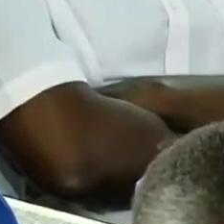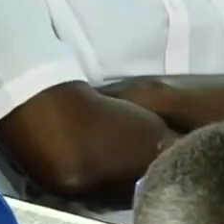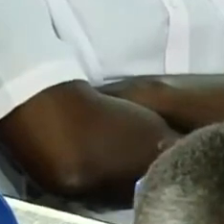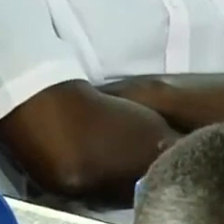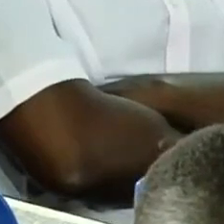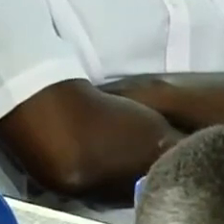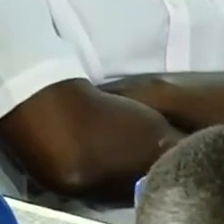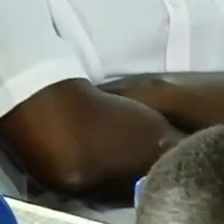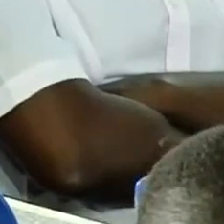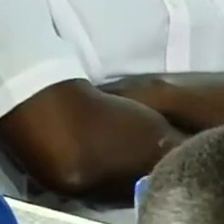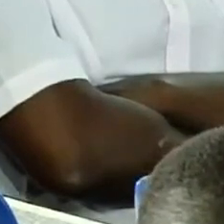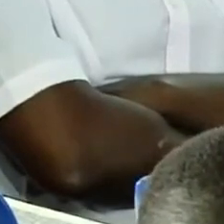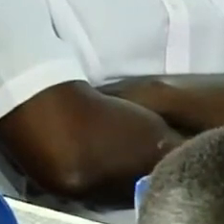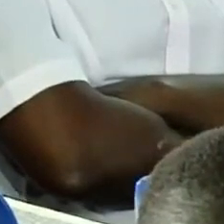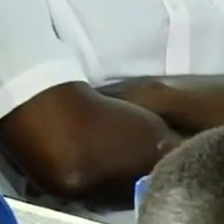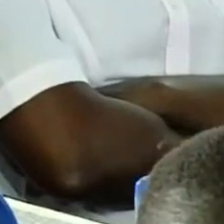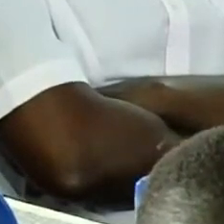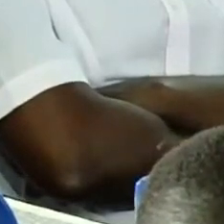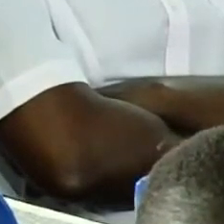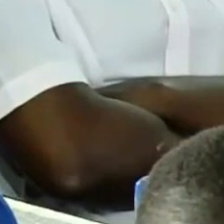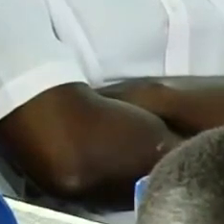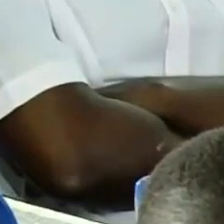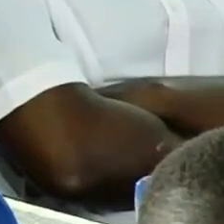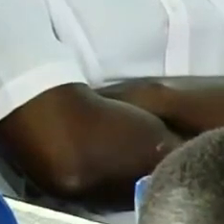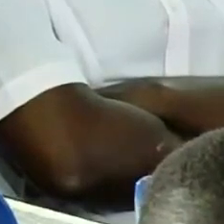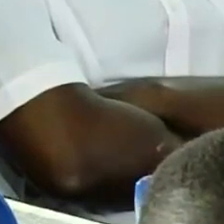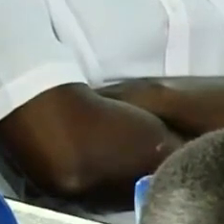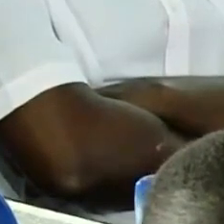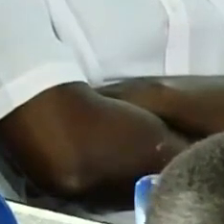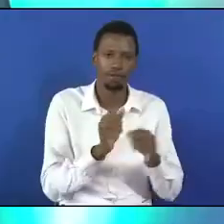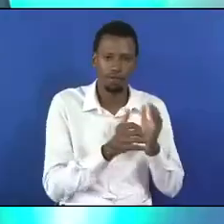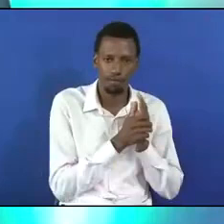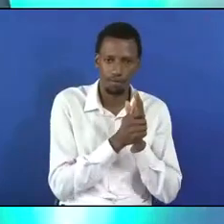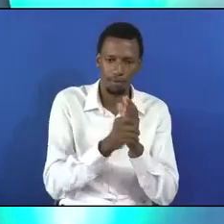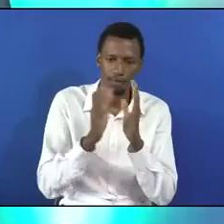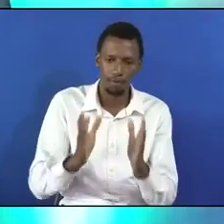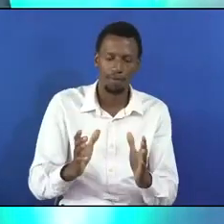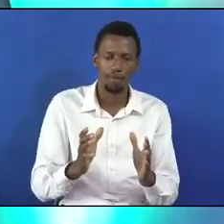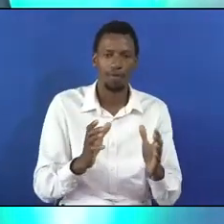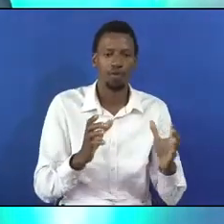I want to thank the leadership of the church